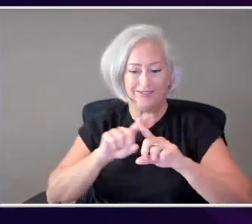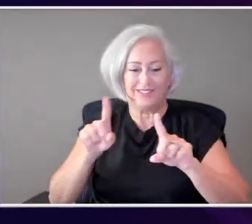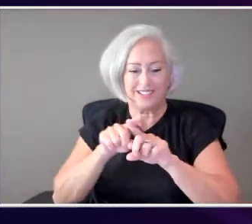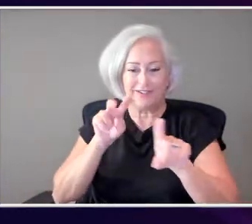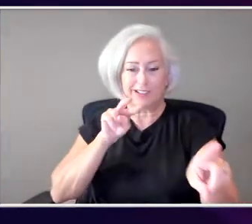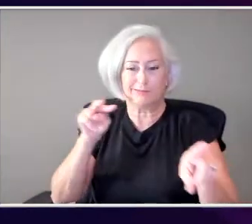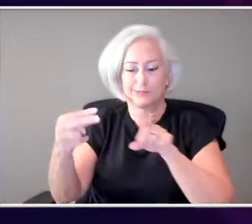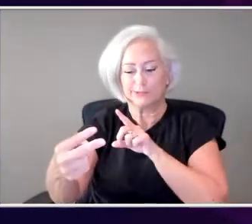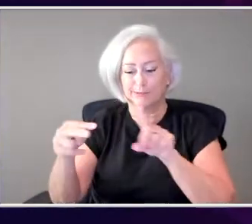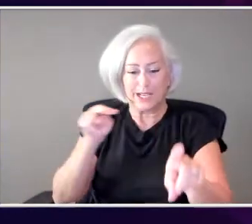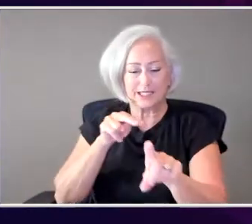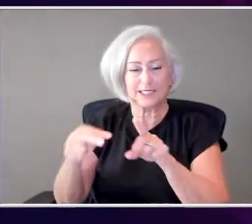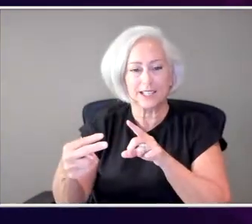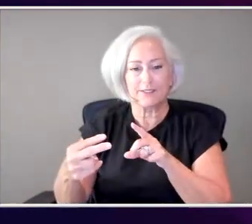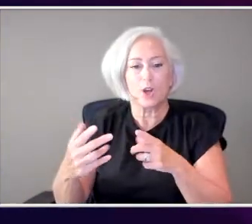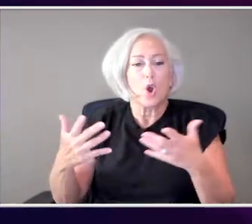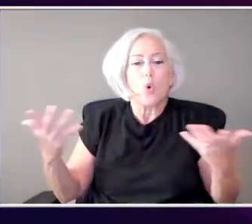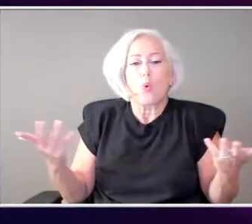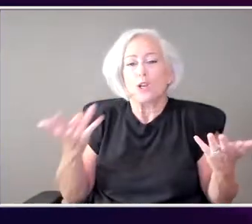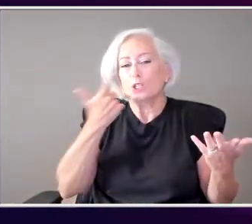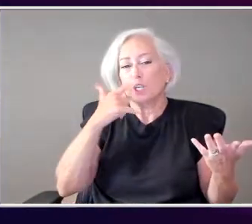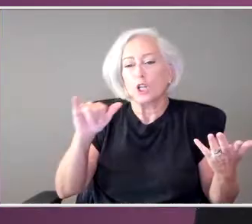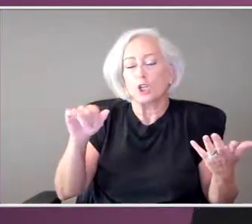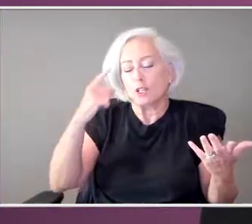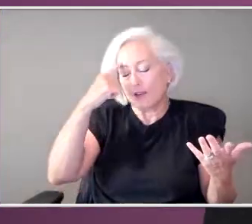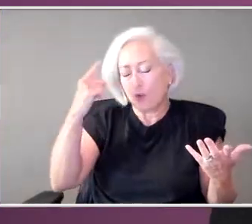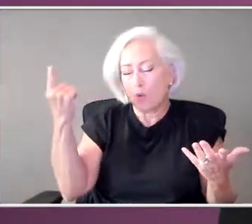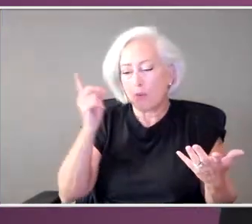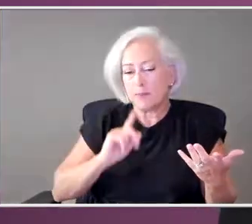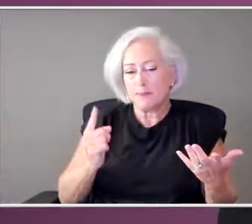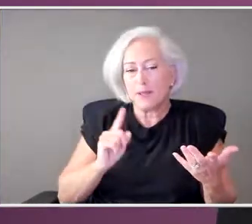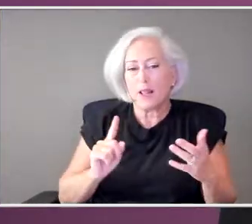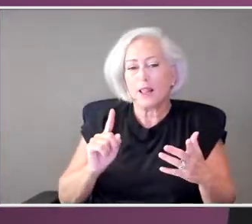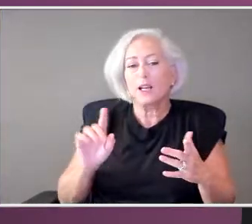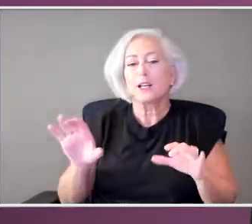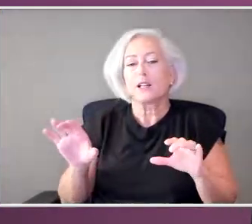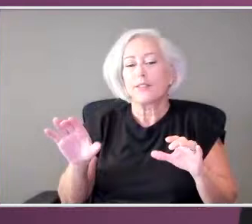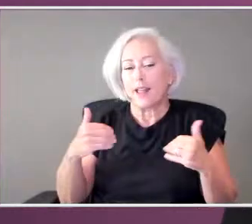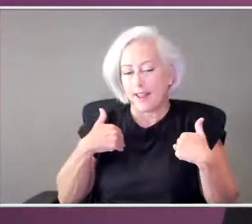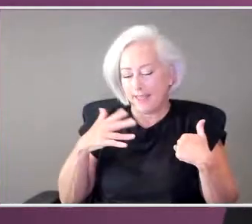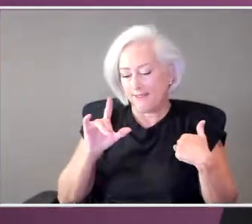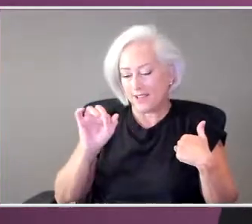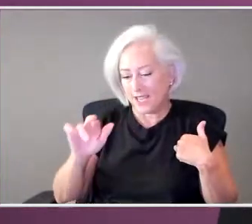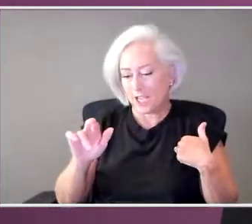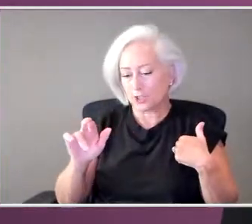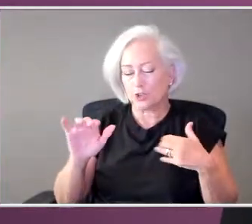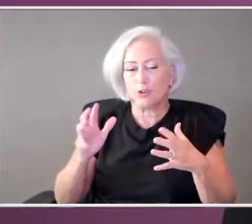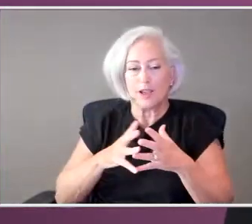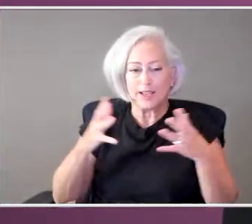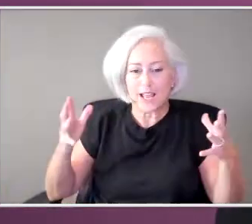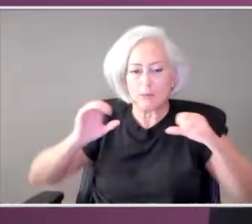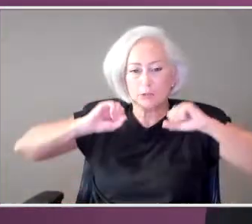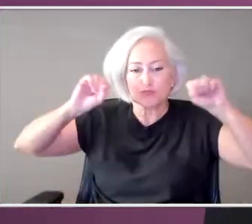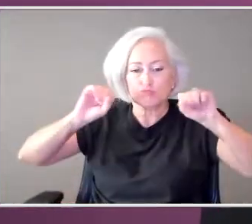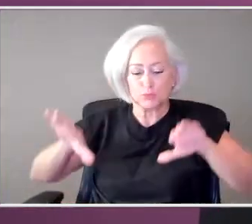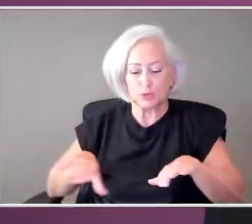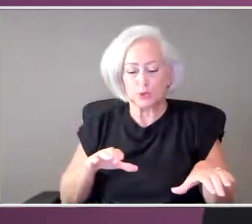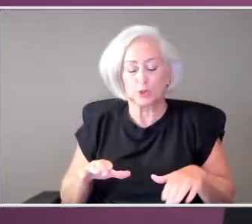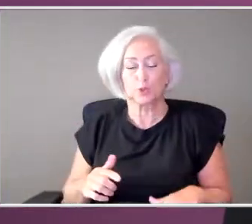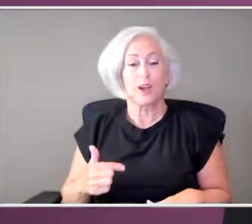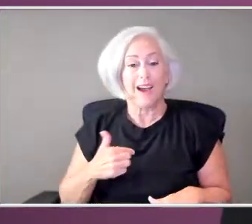look like, and how rigorous is it? So I loved weight training. The